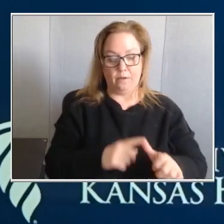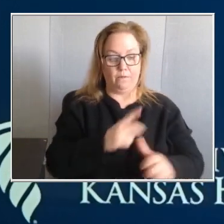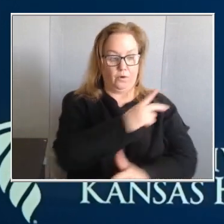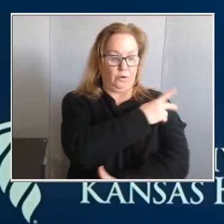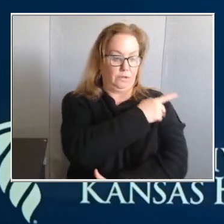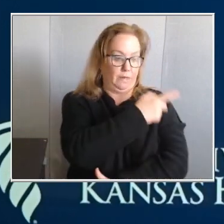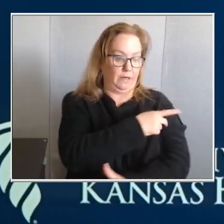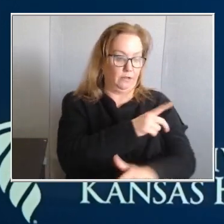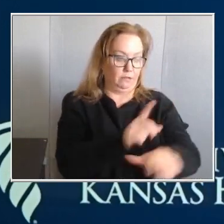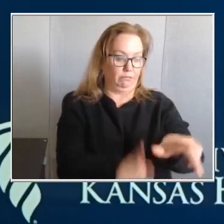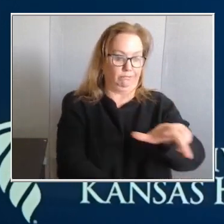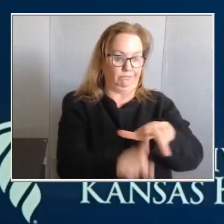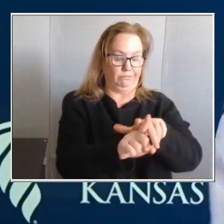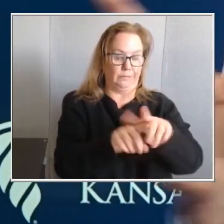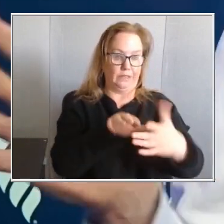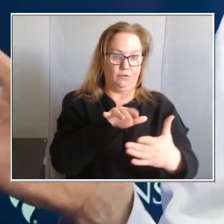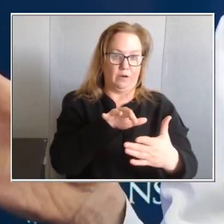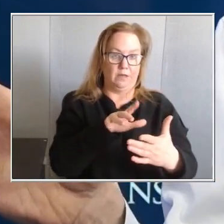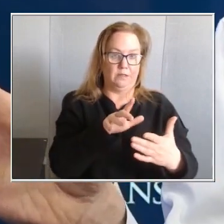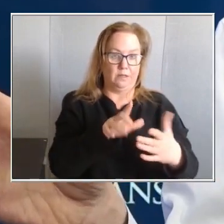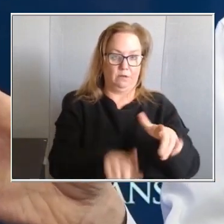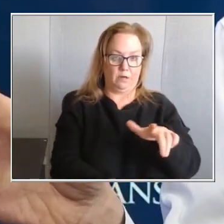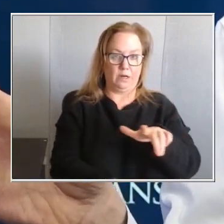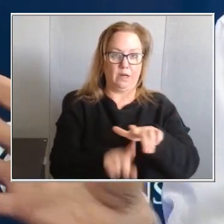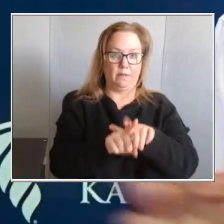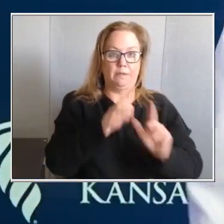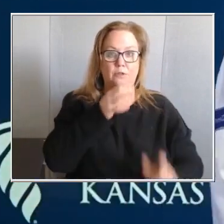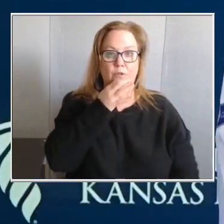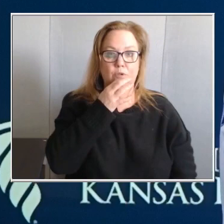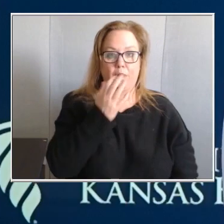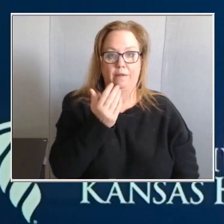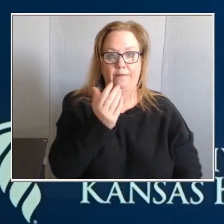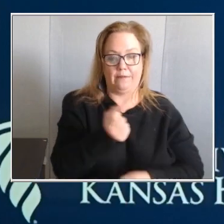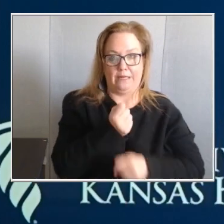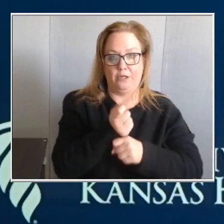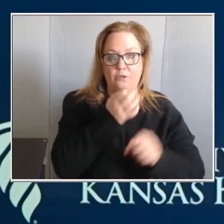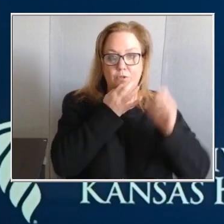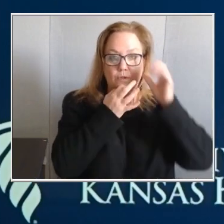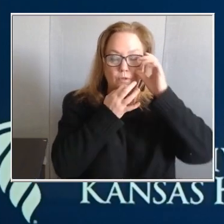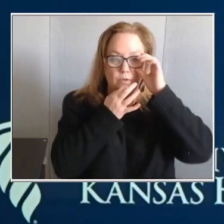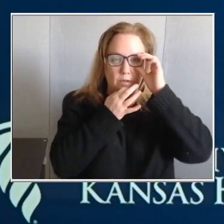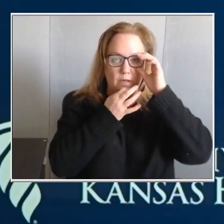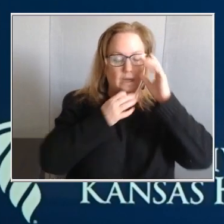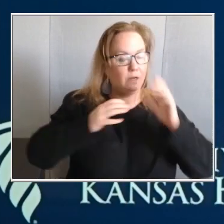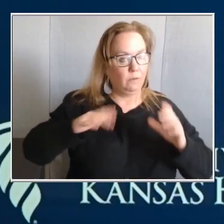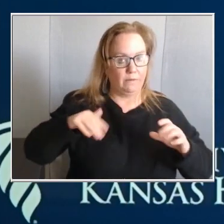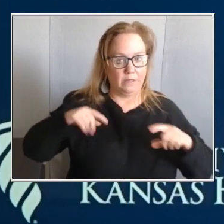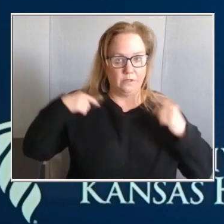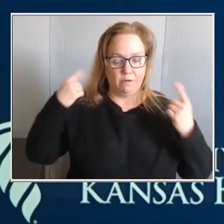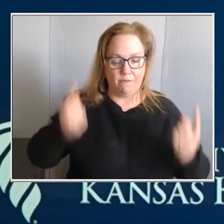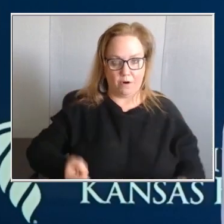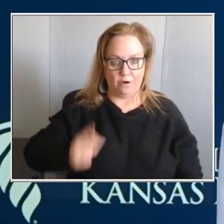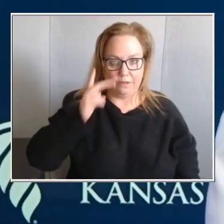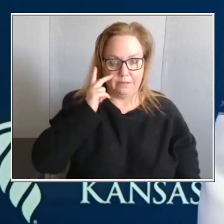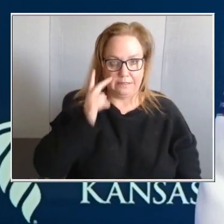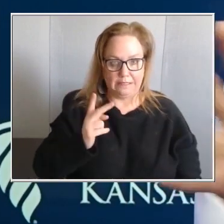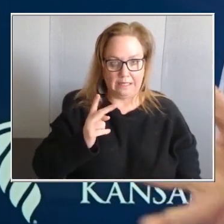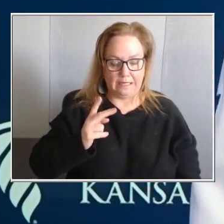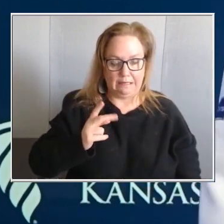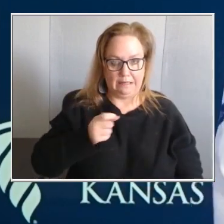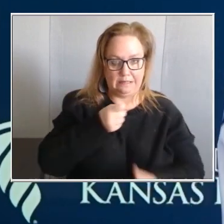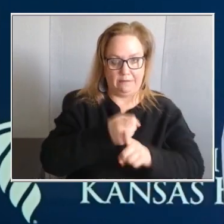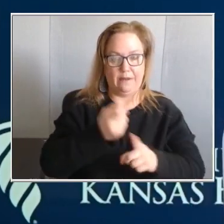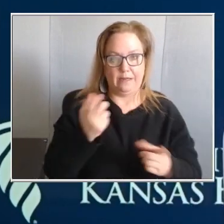in clinical trials are going to come up pretty soon on 15 years, and we haven't so far seen these late effects